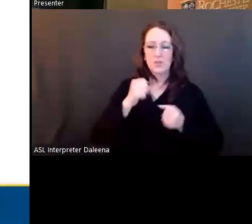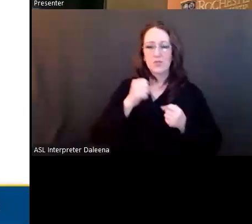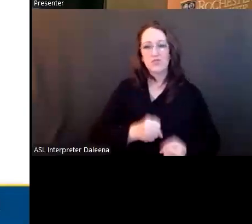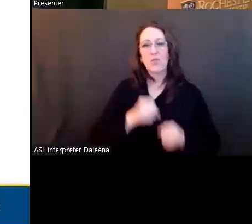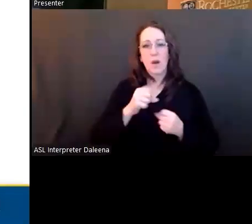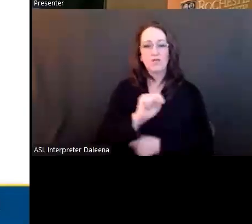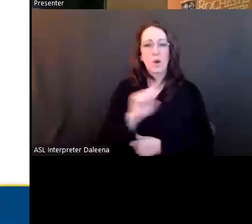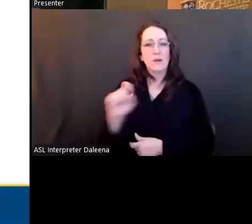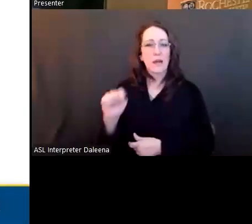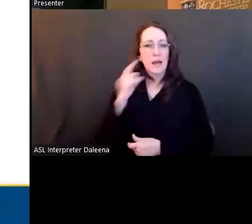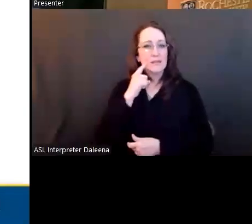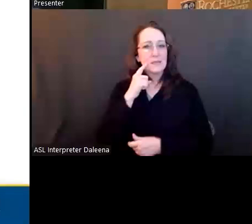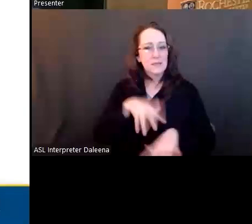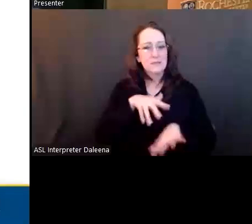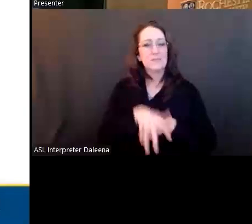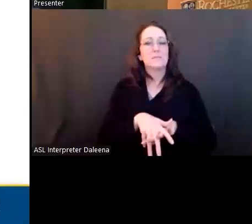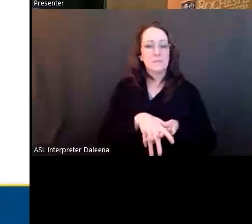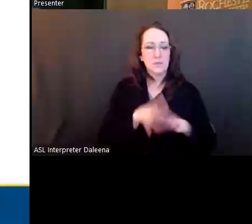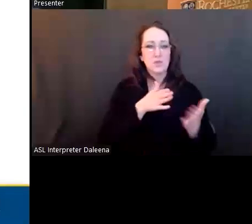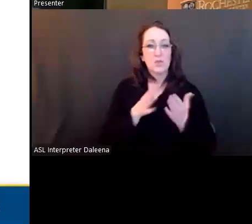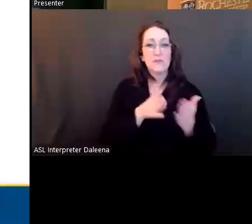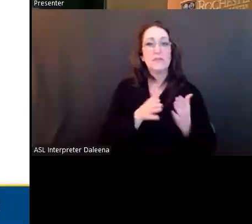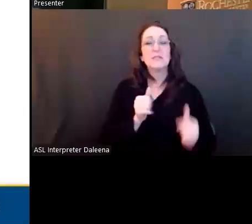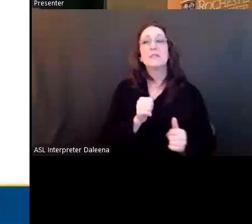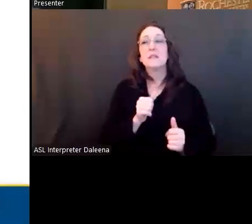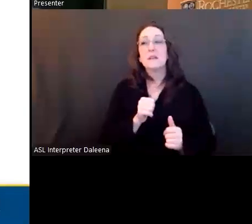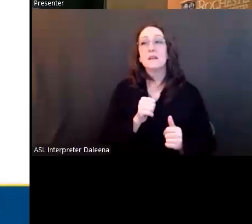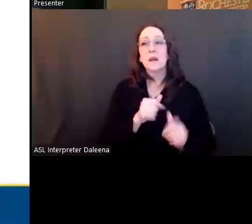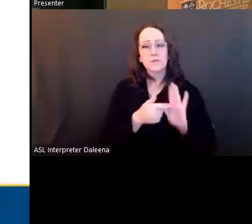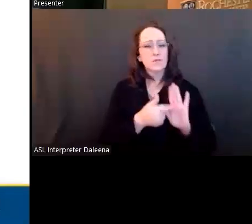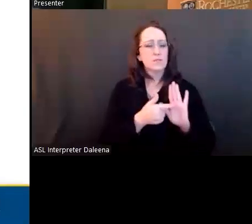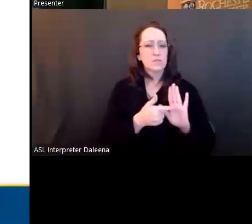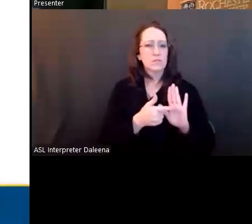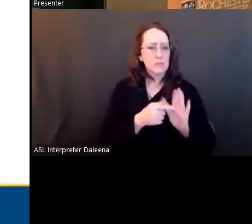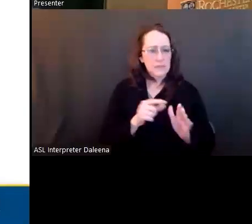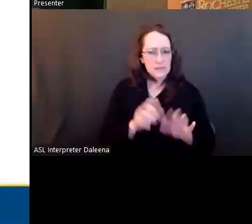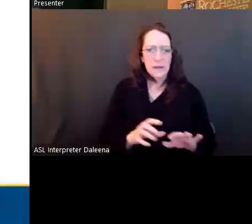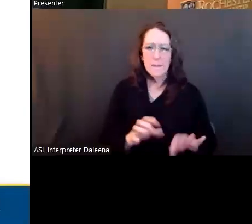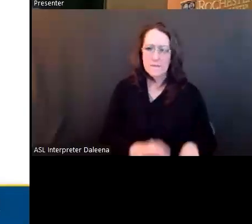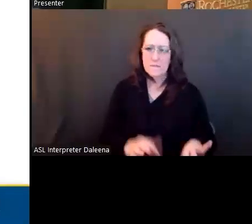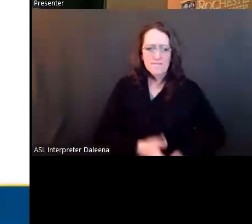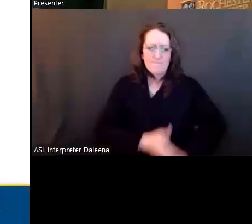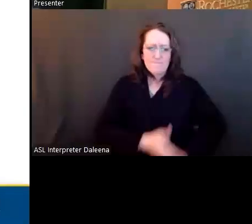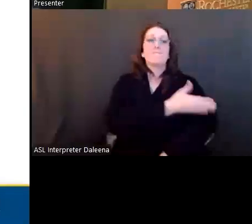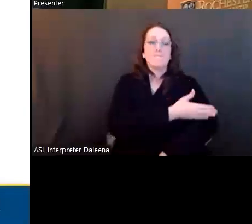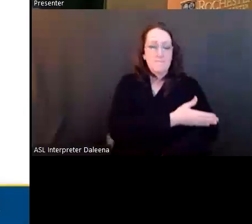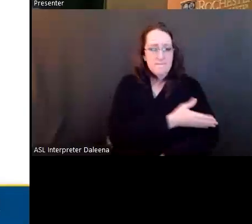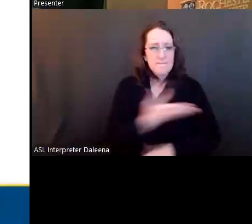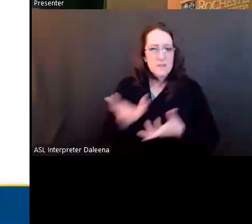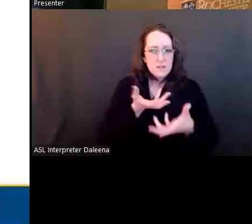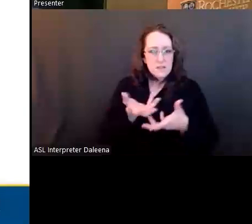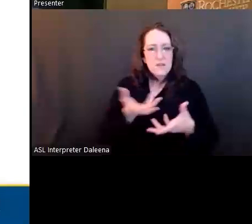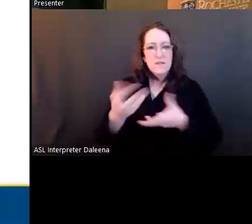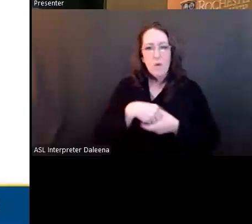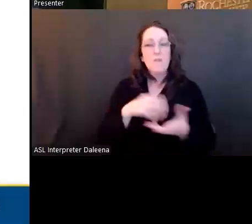services. She was really demonstrating a significant improvement in her engagement